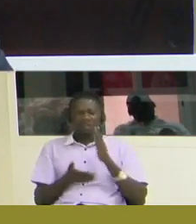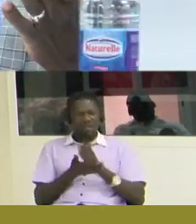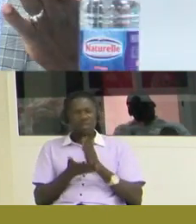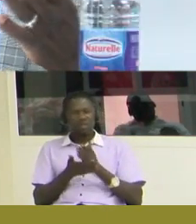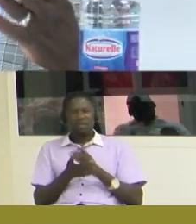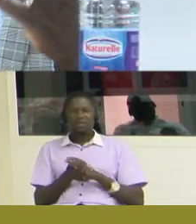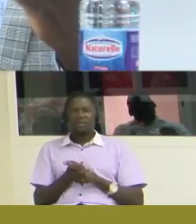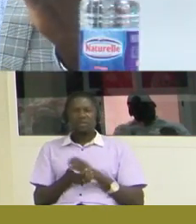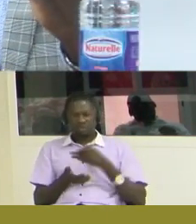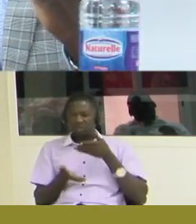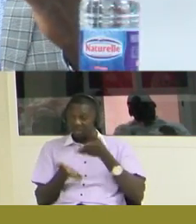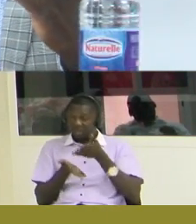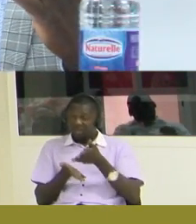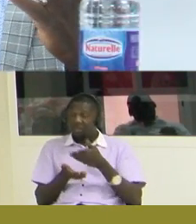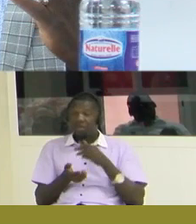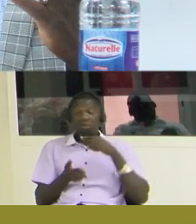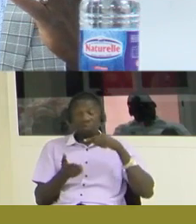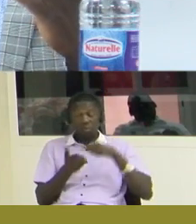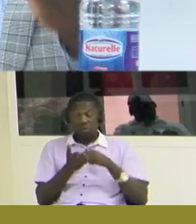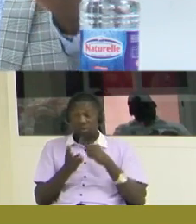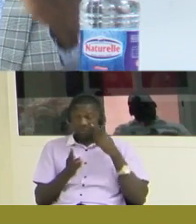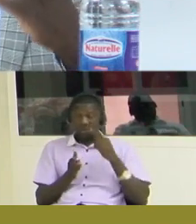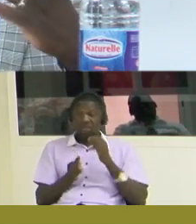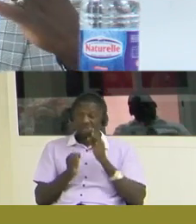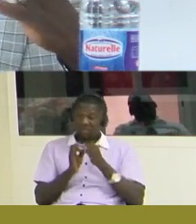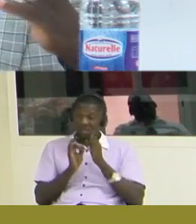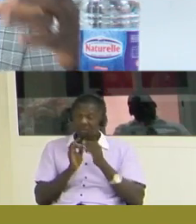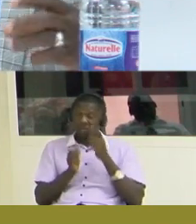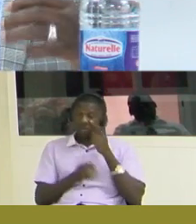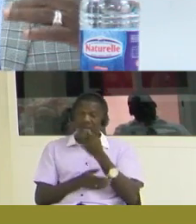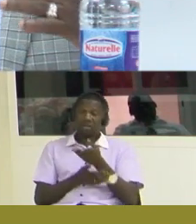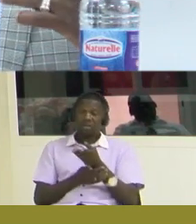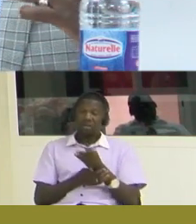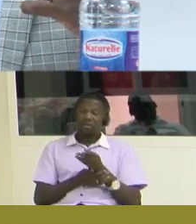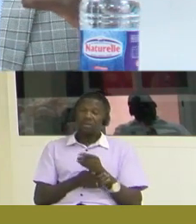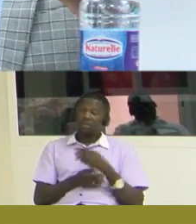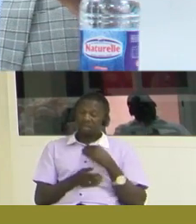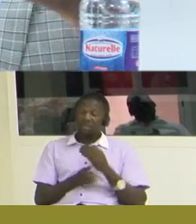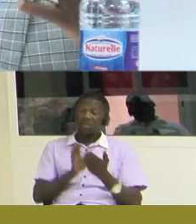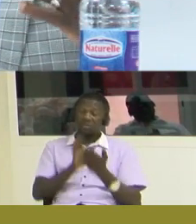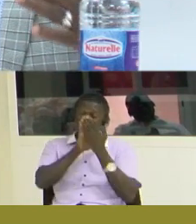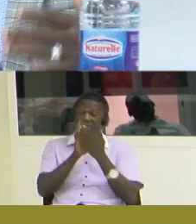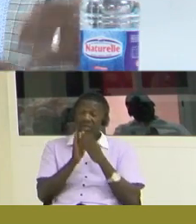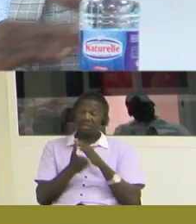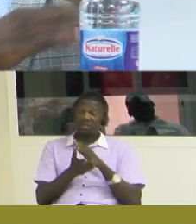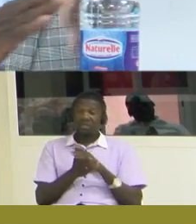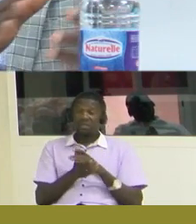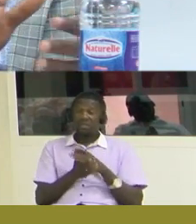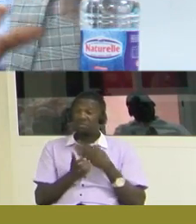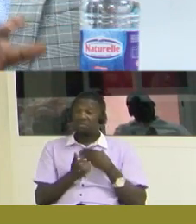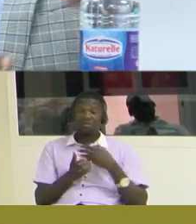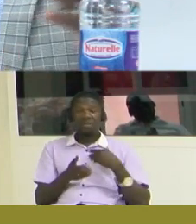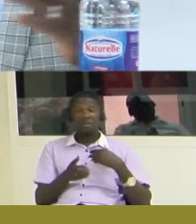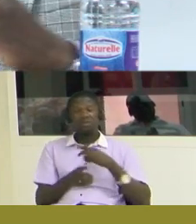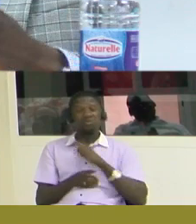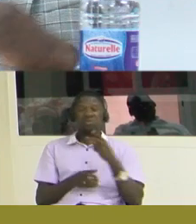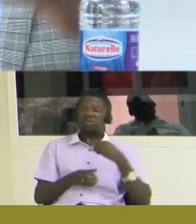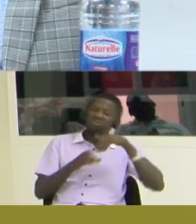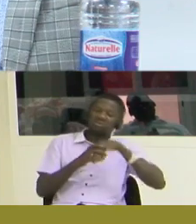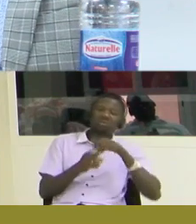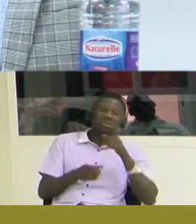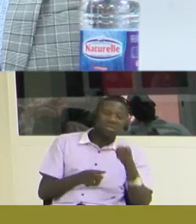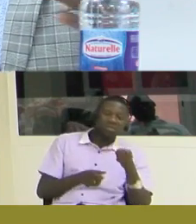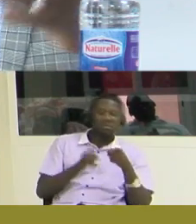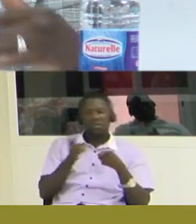to make this approach that holier-than-thou we are not involved in this and that